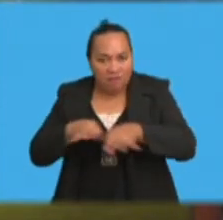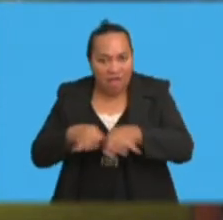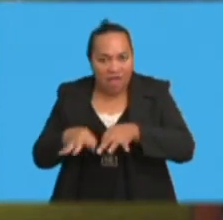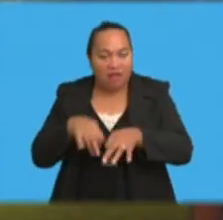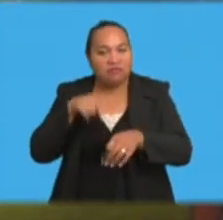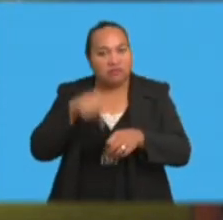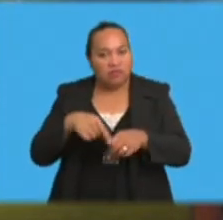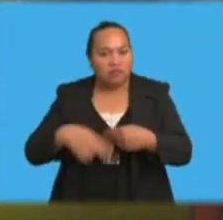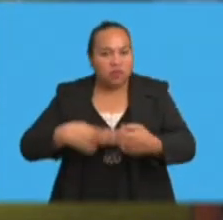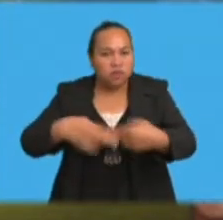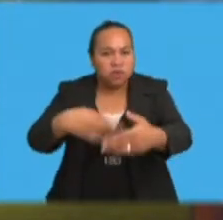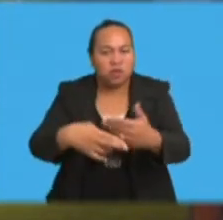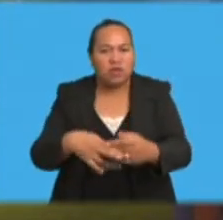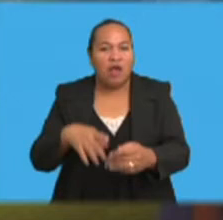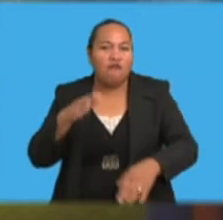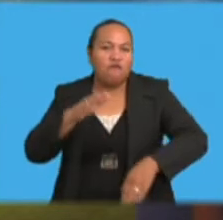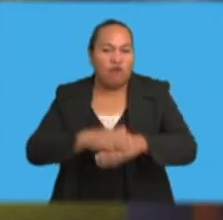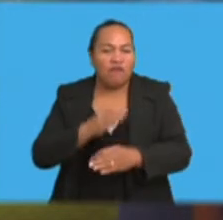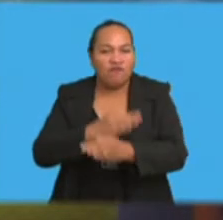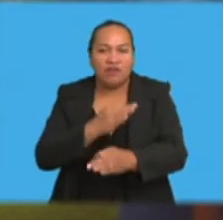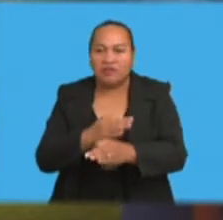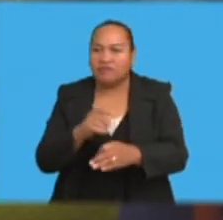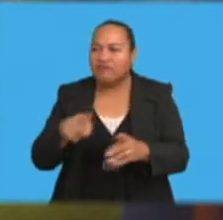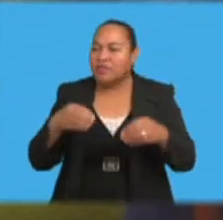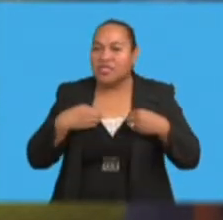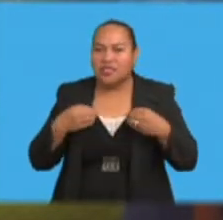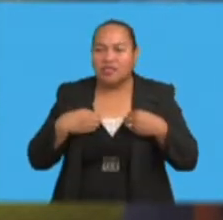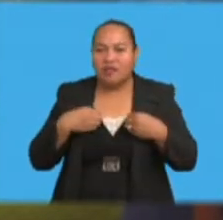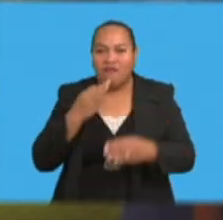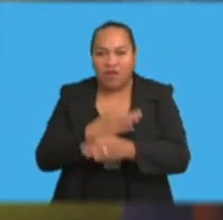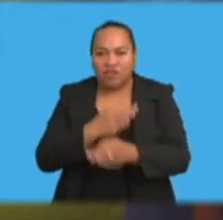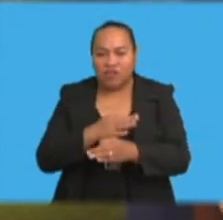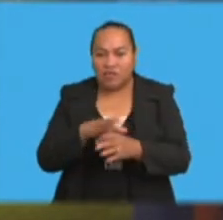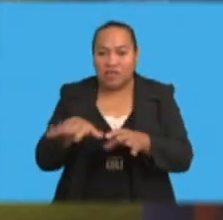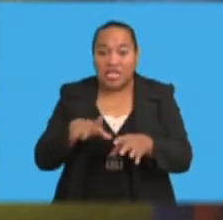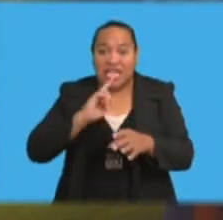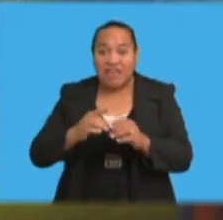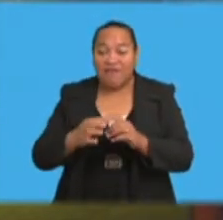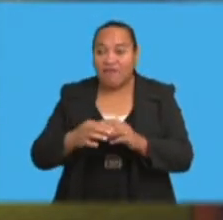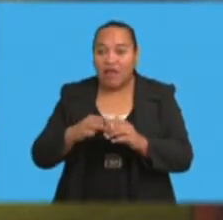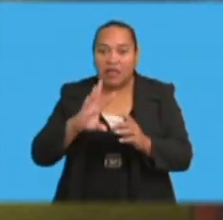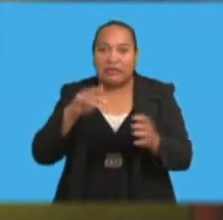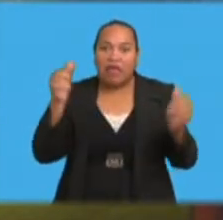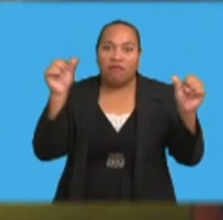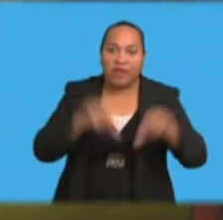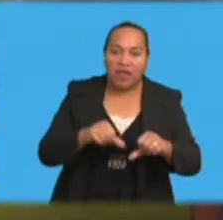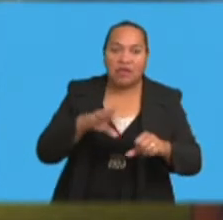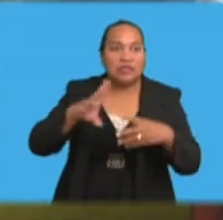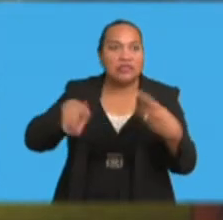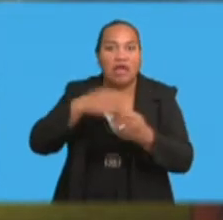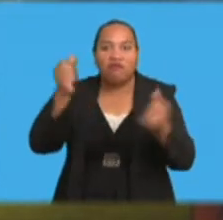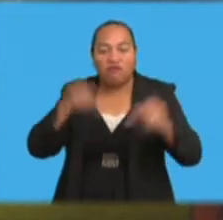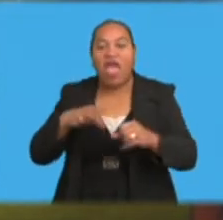includes a fully functional business resumption site, or BRS, to provide backup for critical operations during a disaster